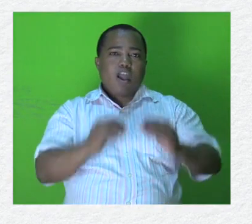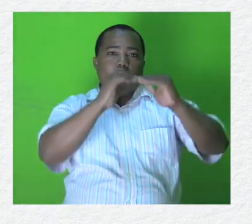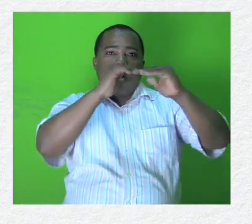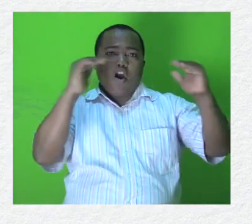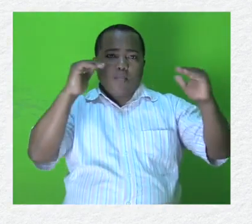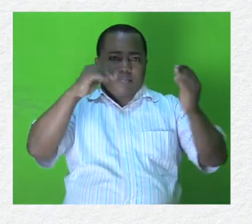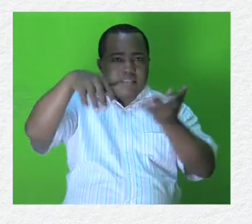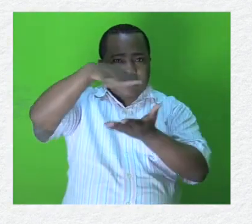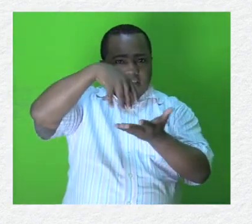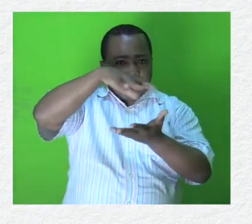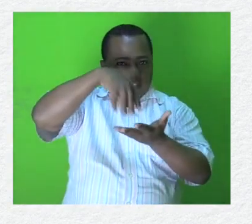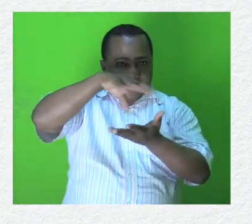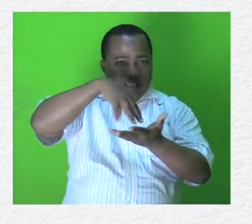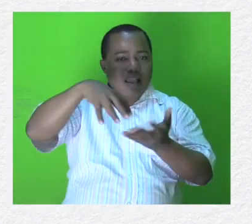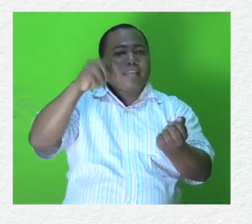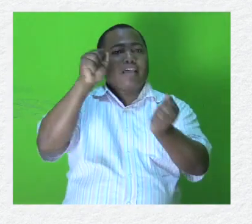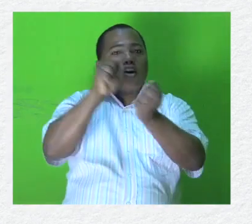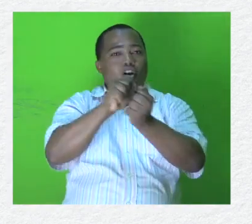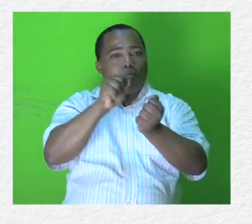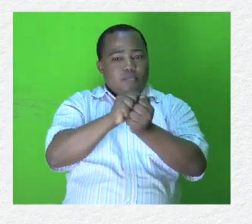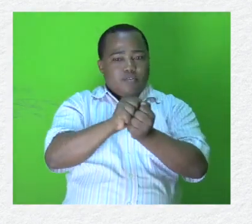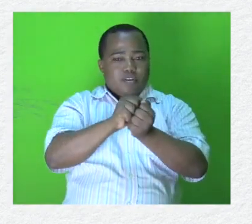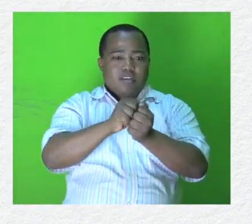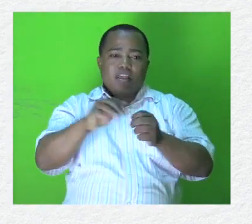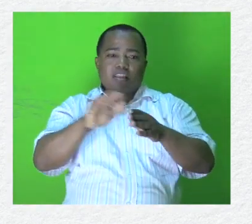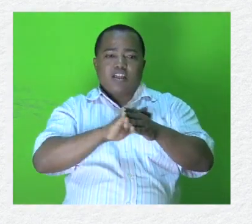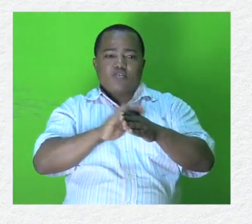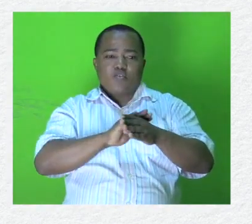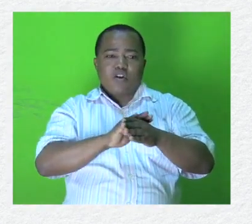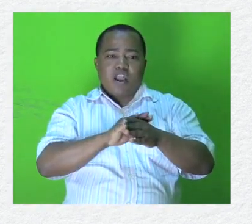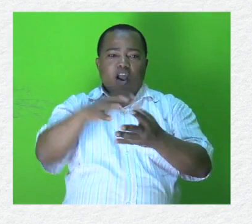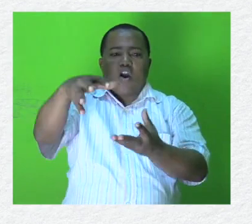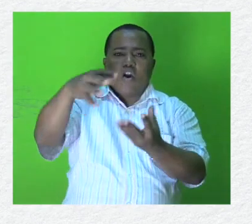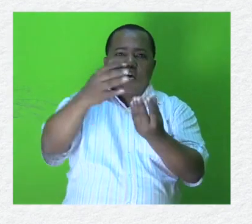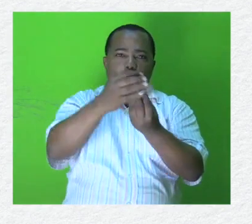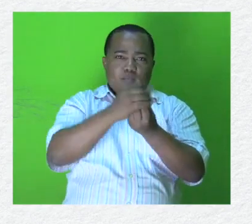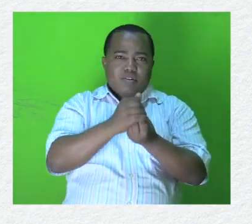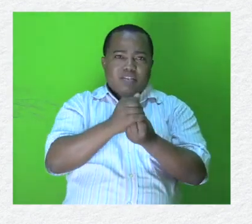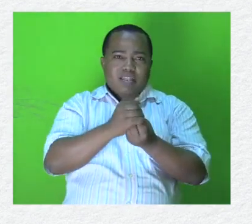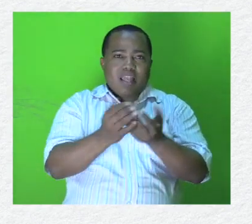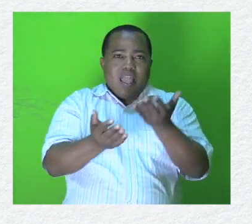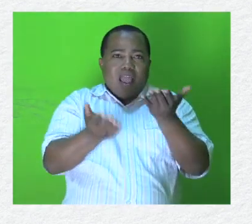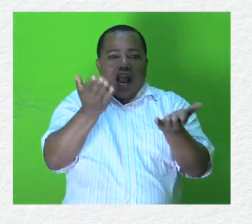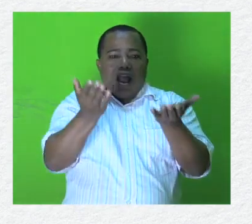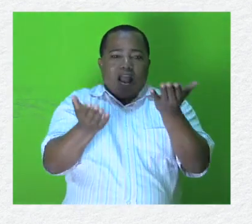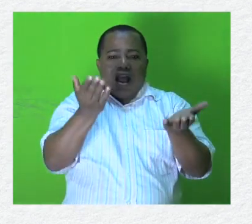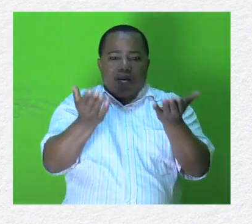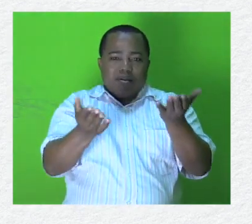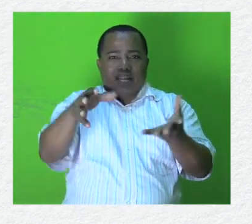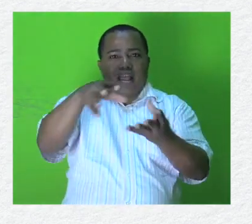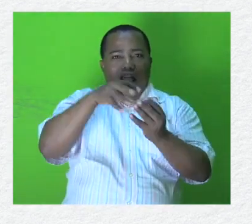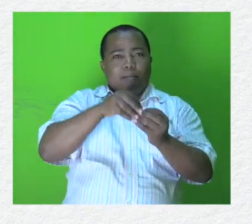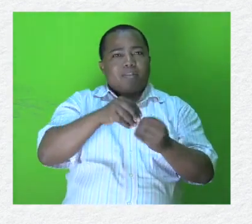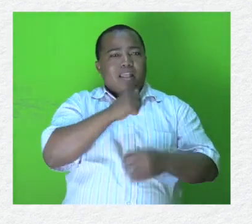Homogeneous mixture has a component with a uniform composition, appearance,